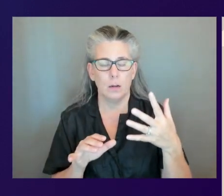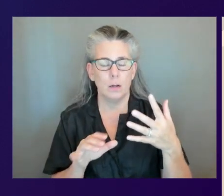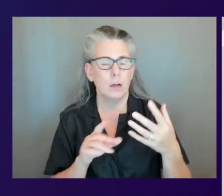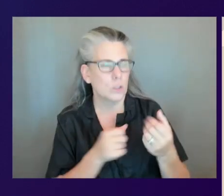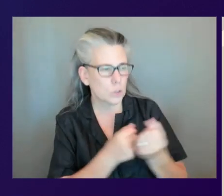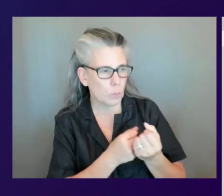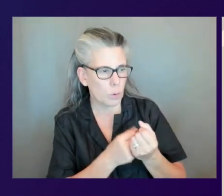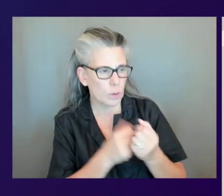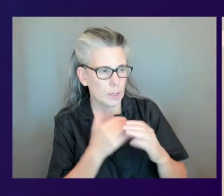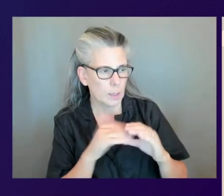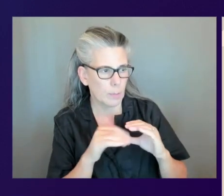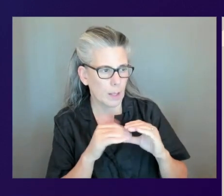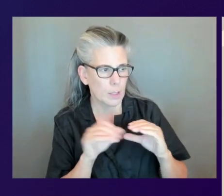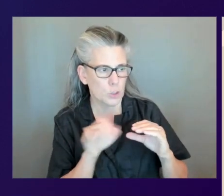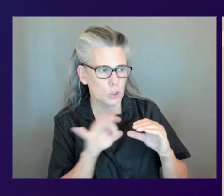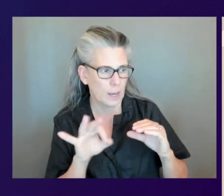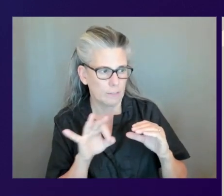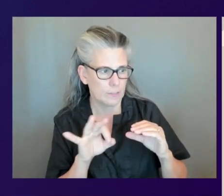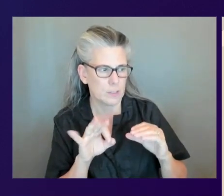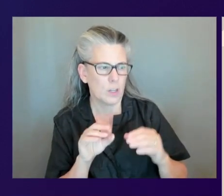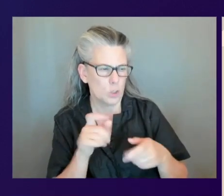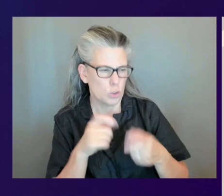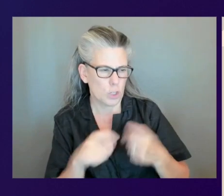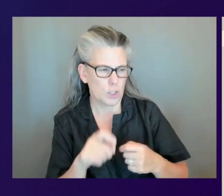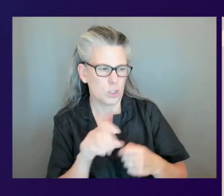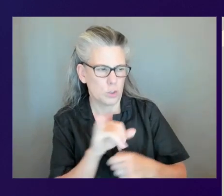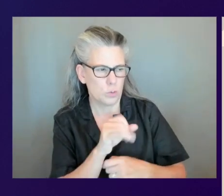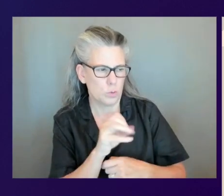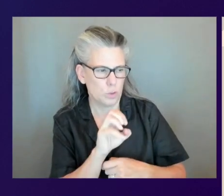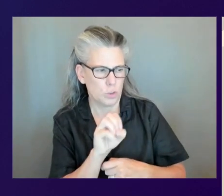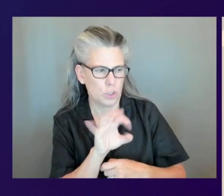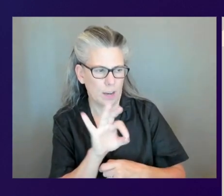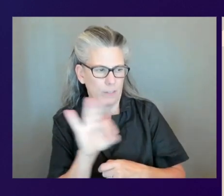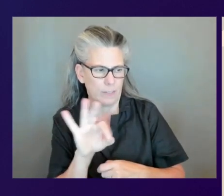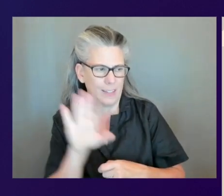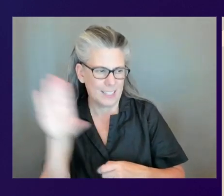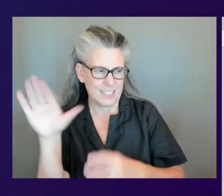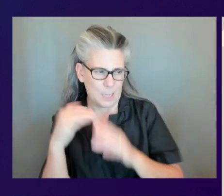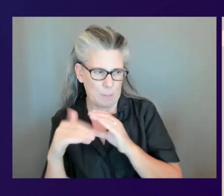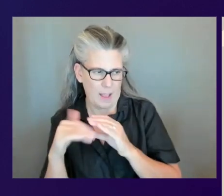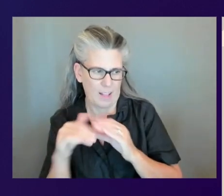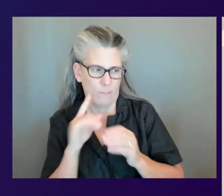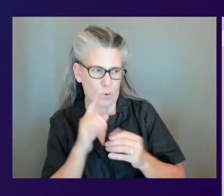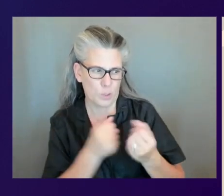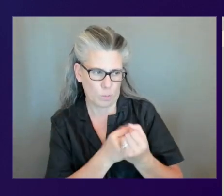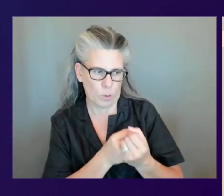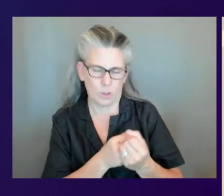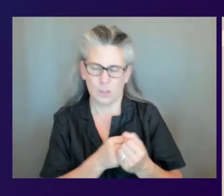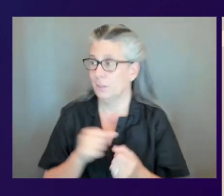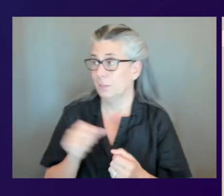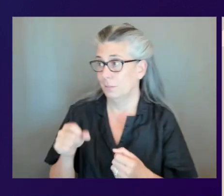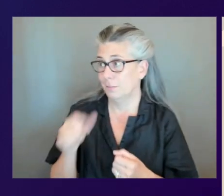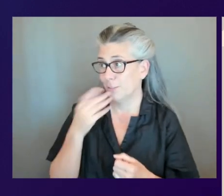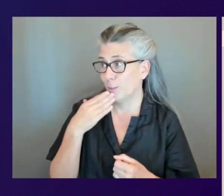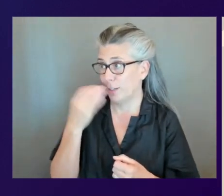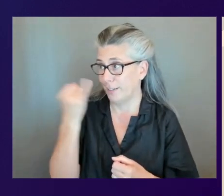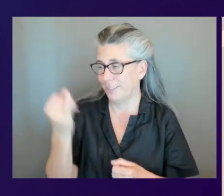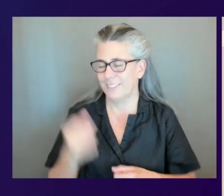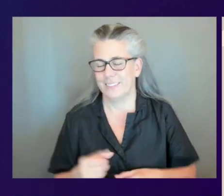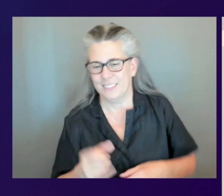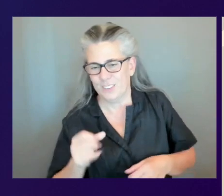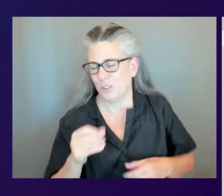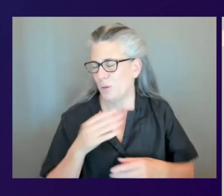change it. Yeah, and then, change it to Jeff's. It's a good thing no one else is using these but me. Oh, never mind. So never mind. I'll just spam in my own free